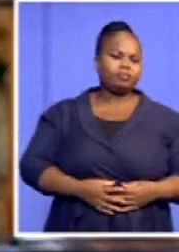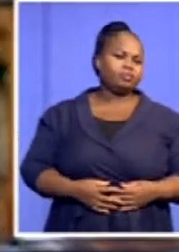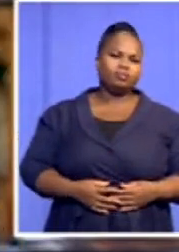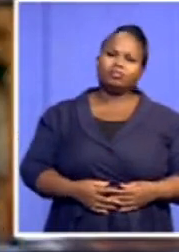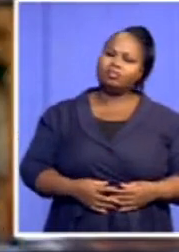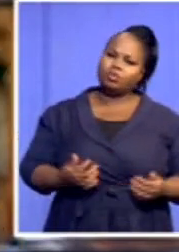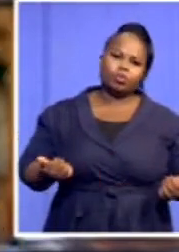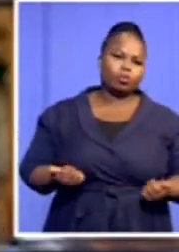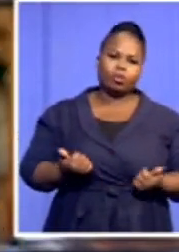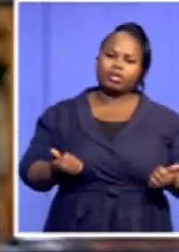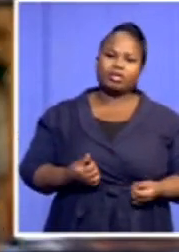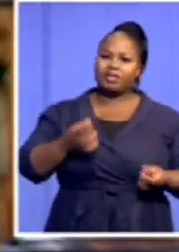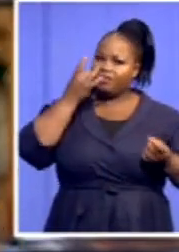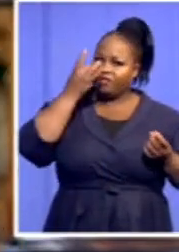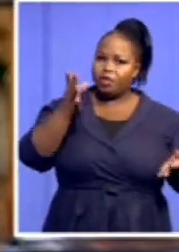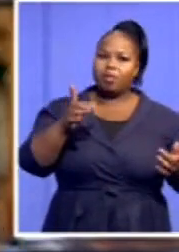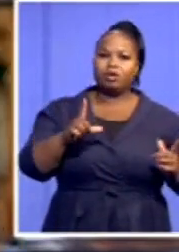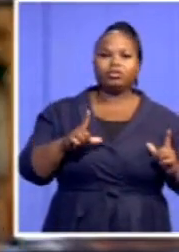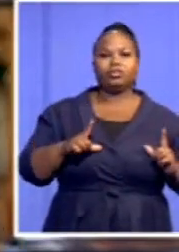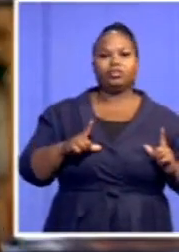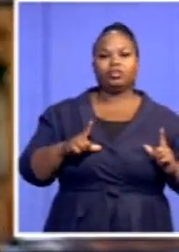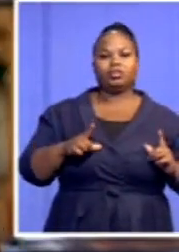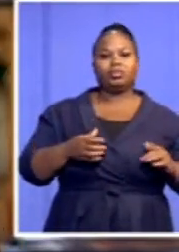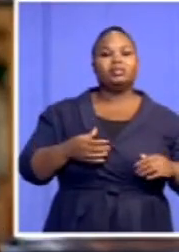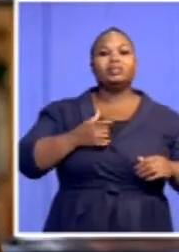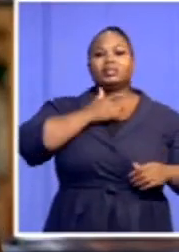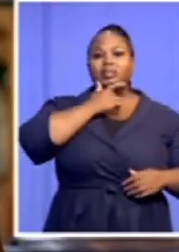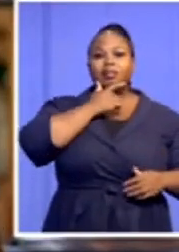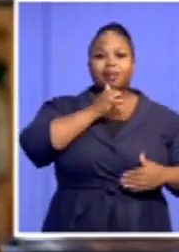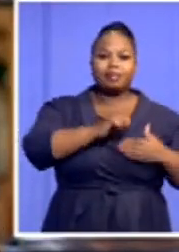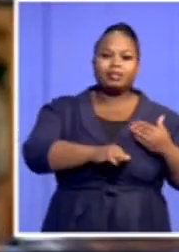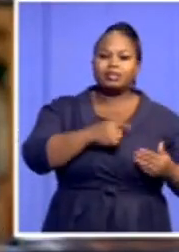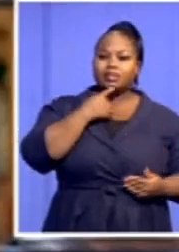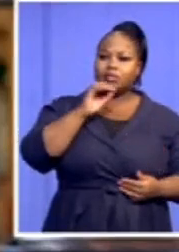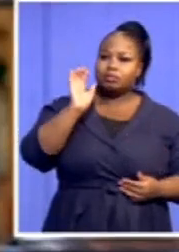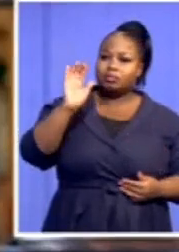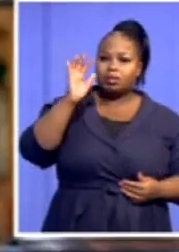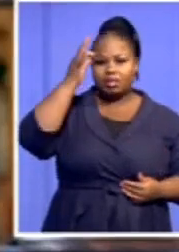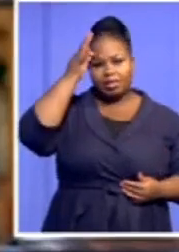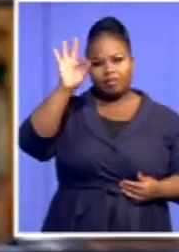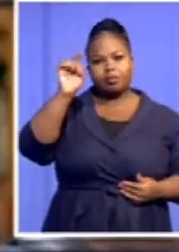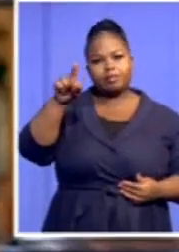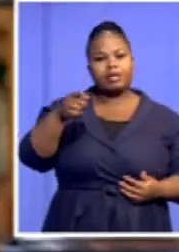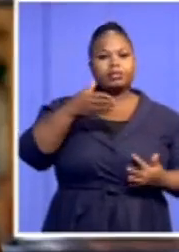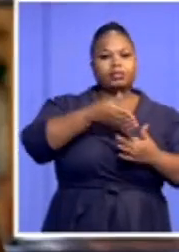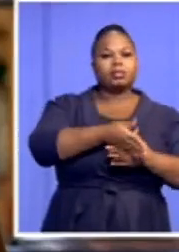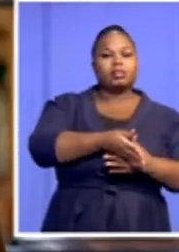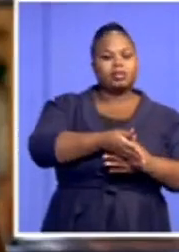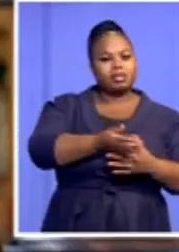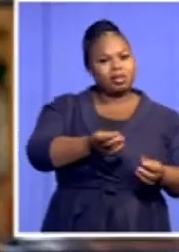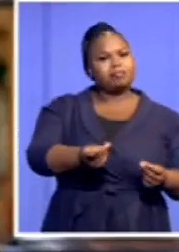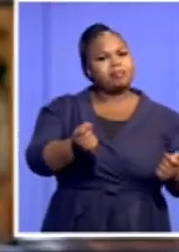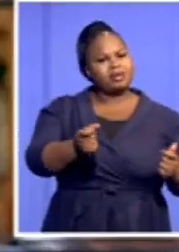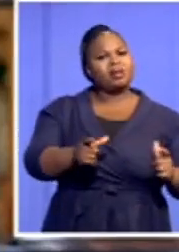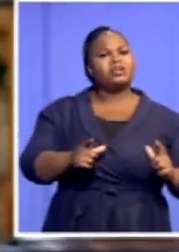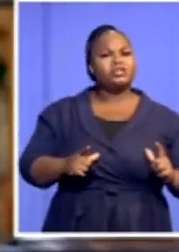as December, and they had requested government to intervene now, imminently. And now the situation